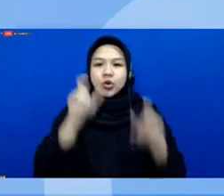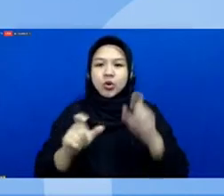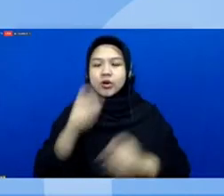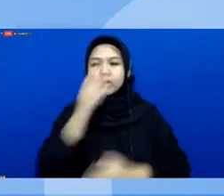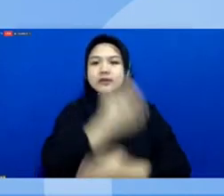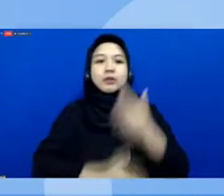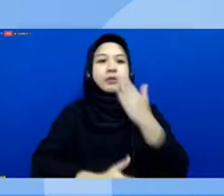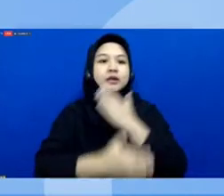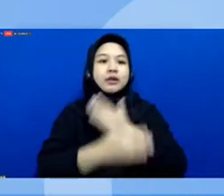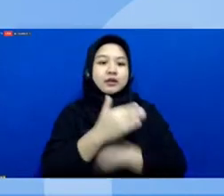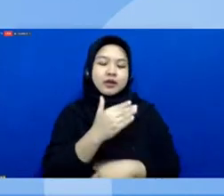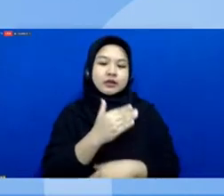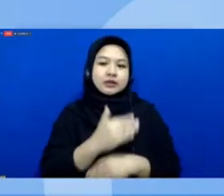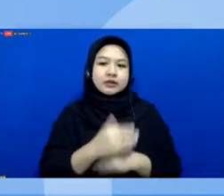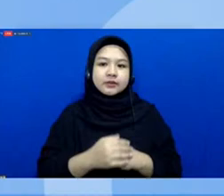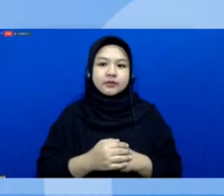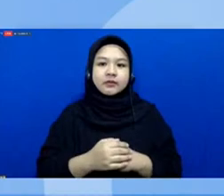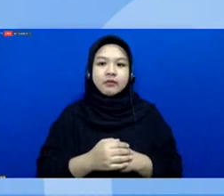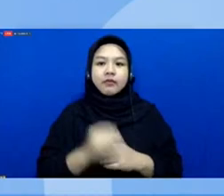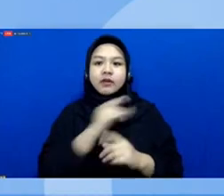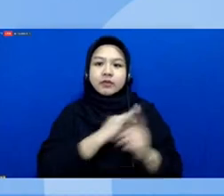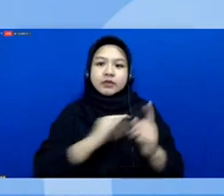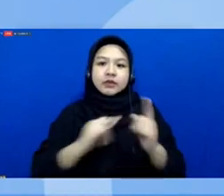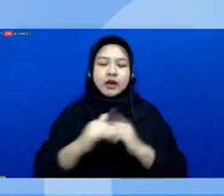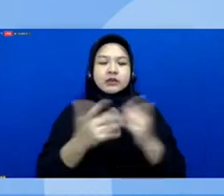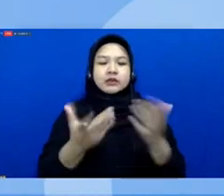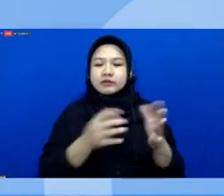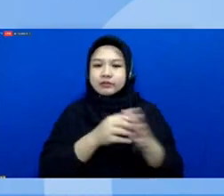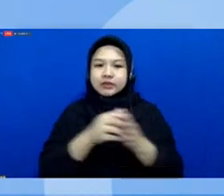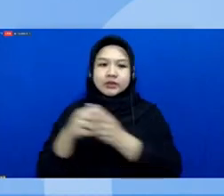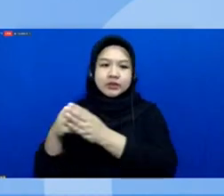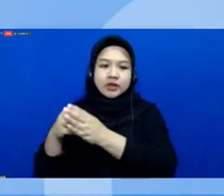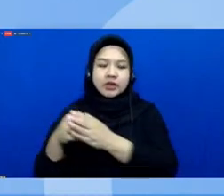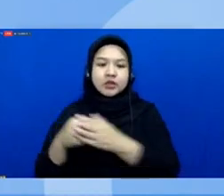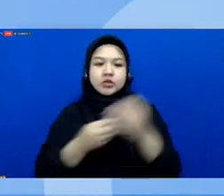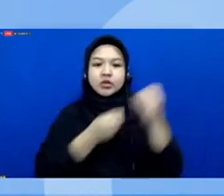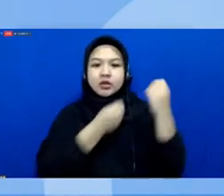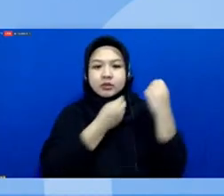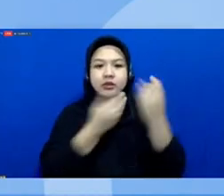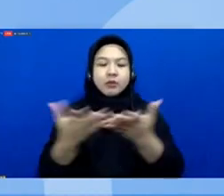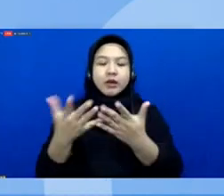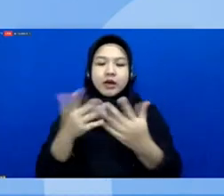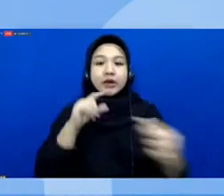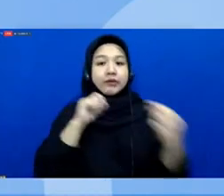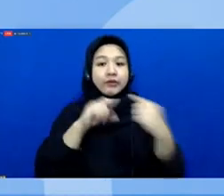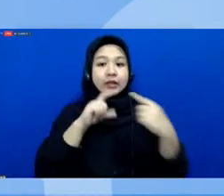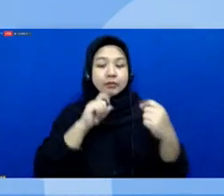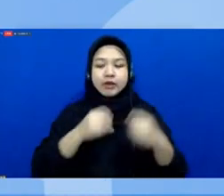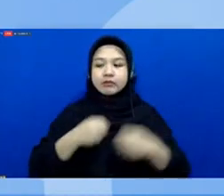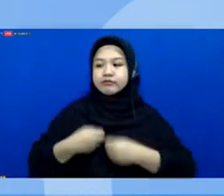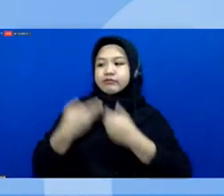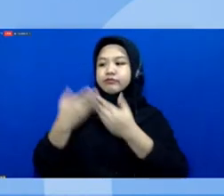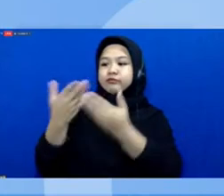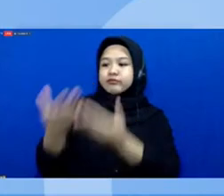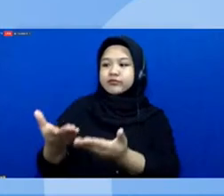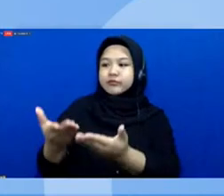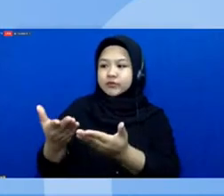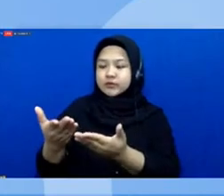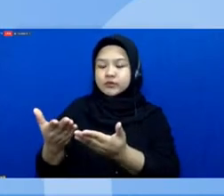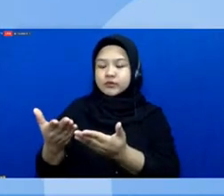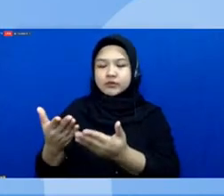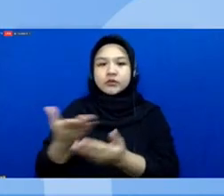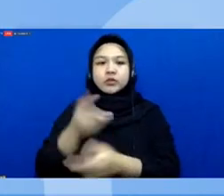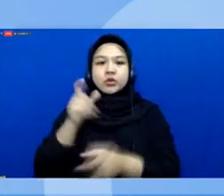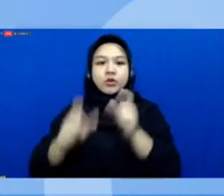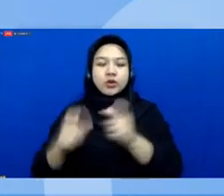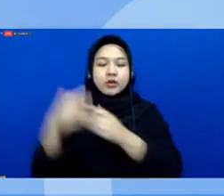individuals, and channeled that feedback to local pandemic response authorities. USAID is pleased to learn